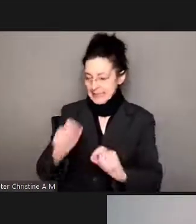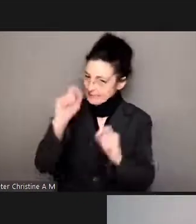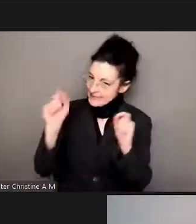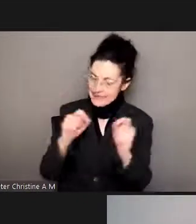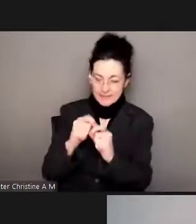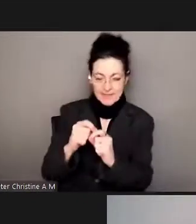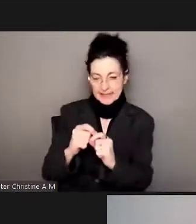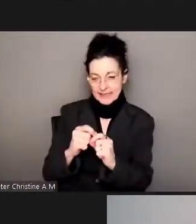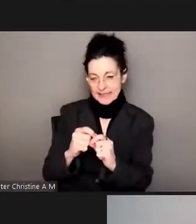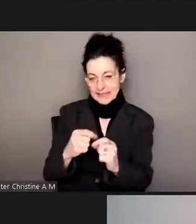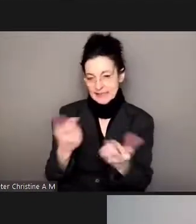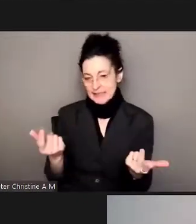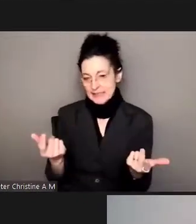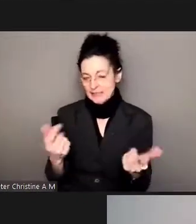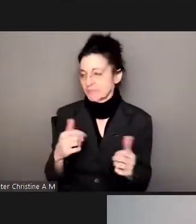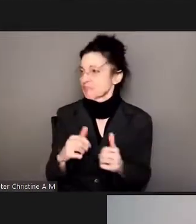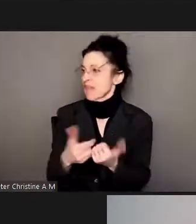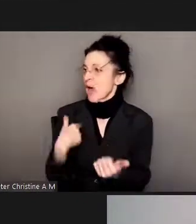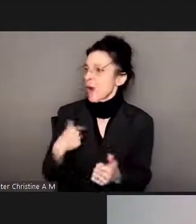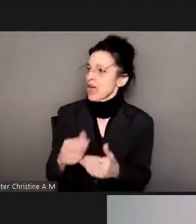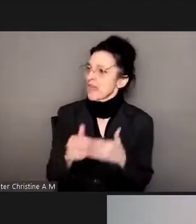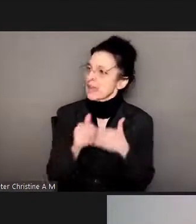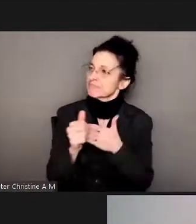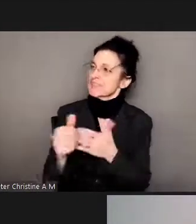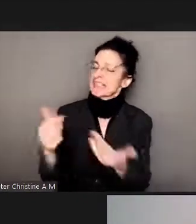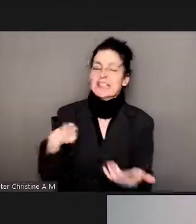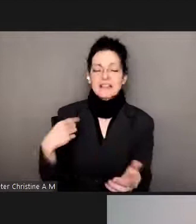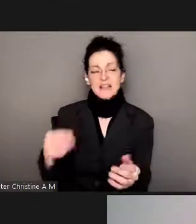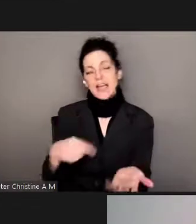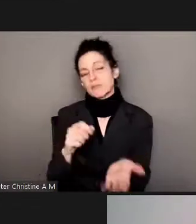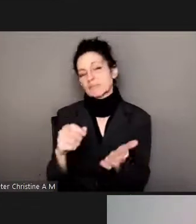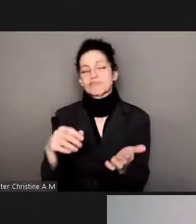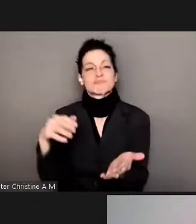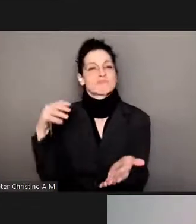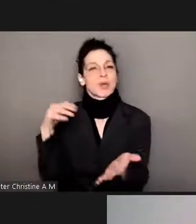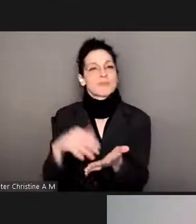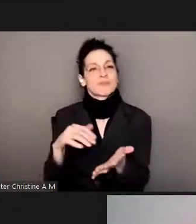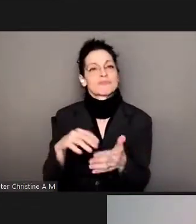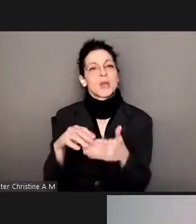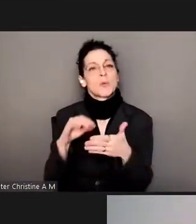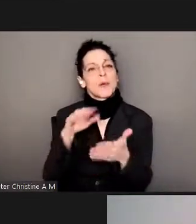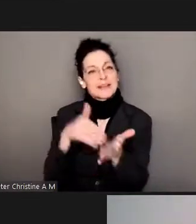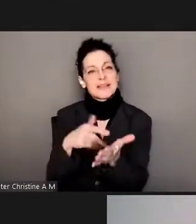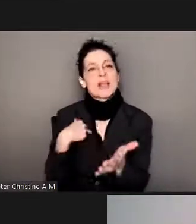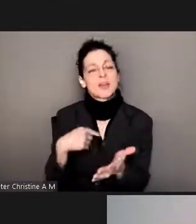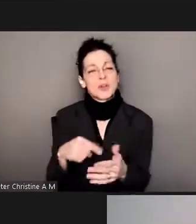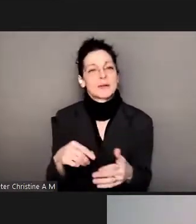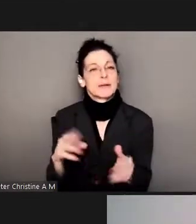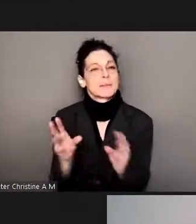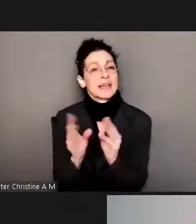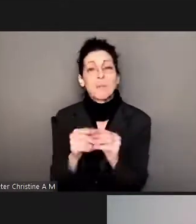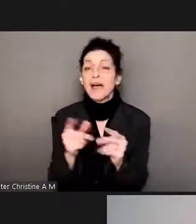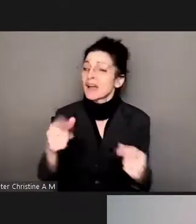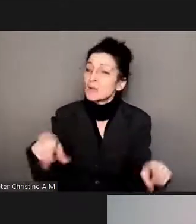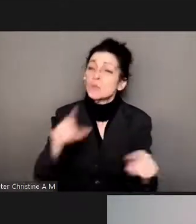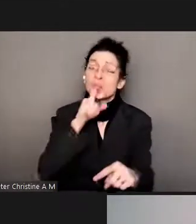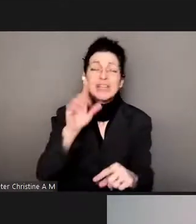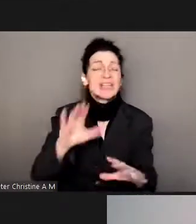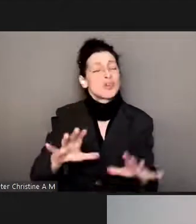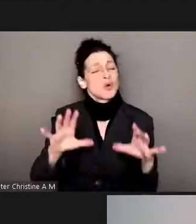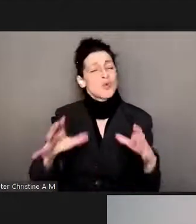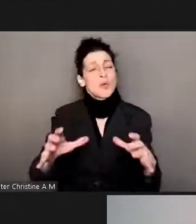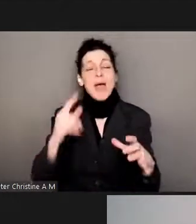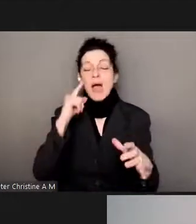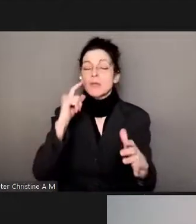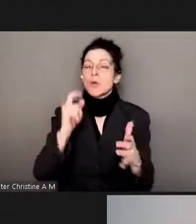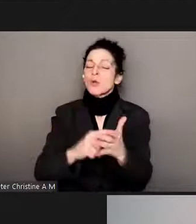my fault. But what a completely delightful group and what a truly impressive Writing Center. I'm not just saying that. Like, I've seen a few